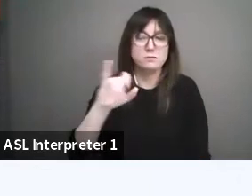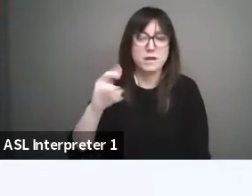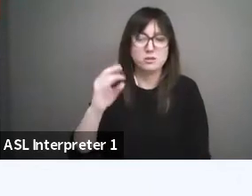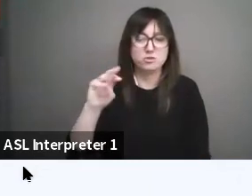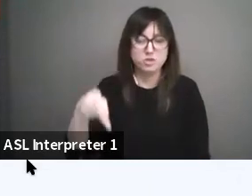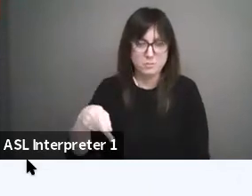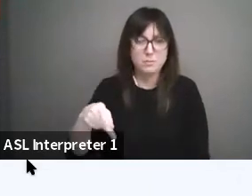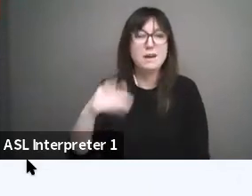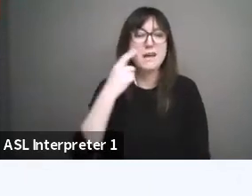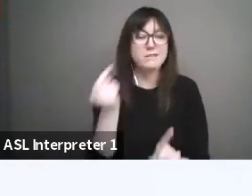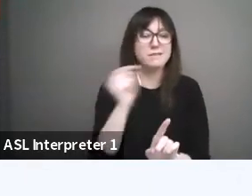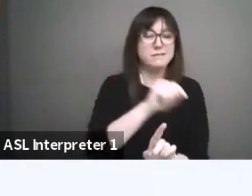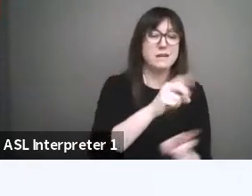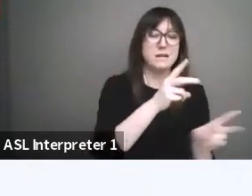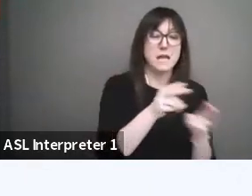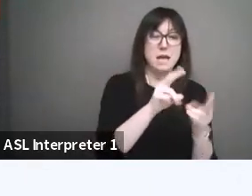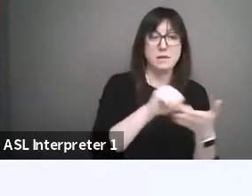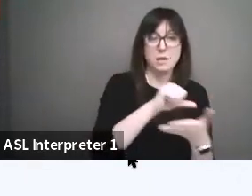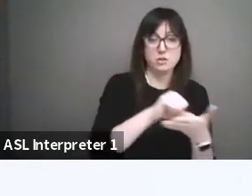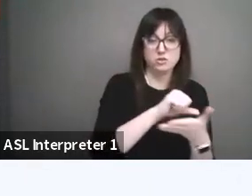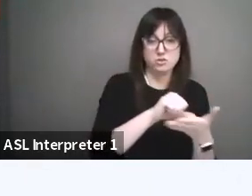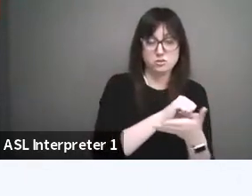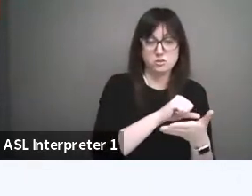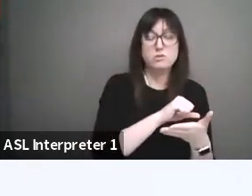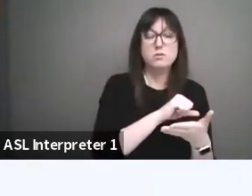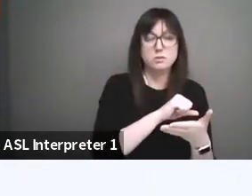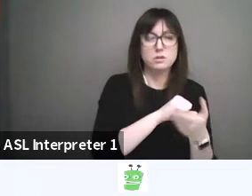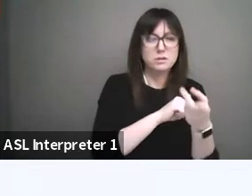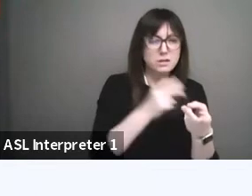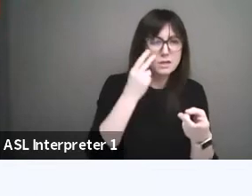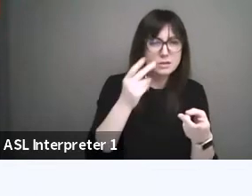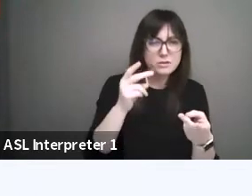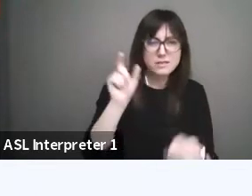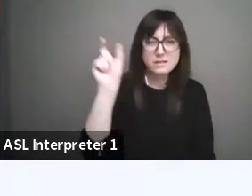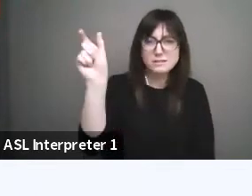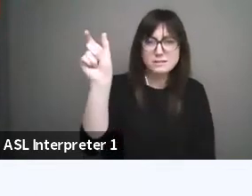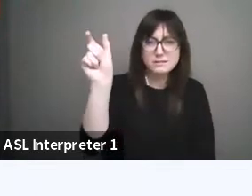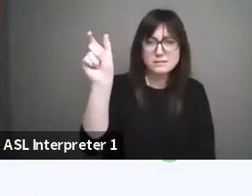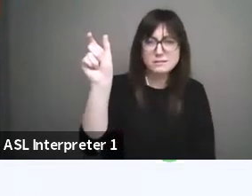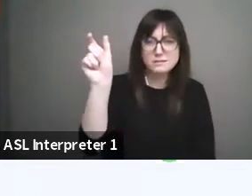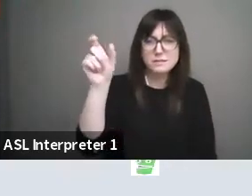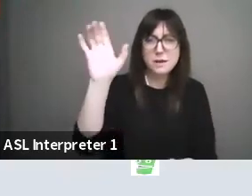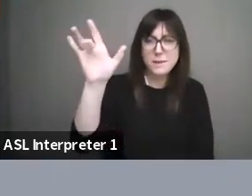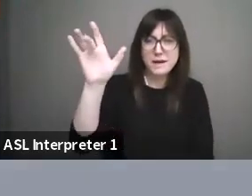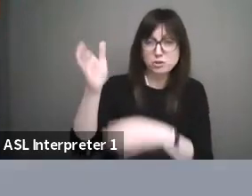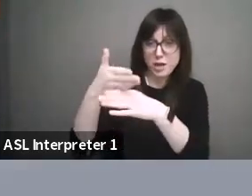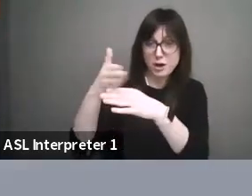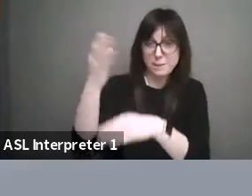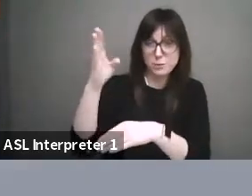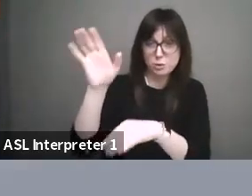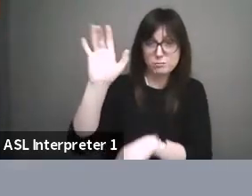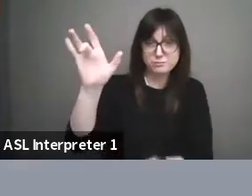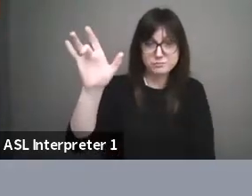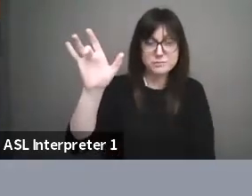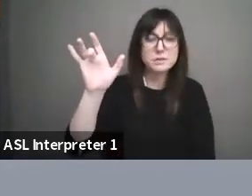to the edit page, you can see this button here at the top, whether we click share. And